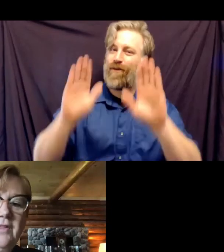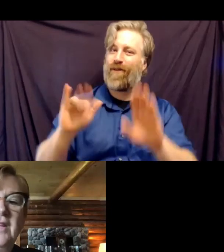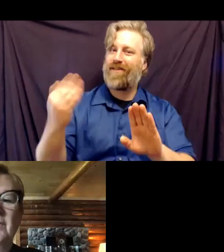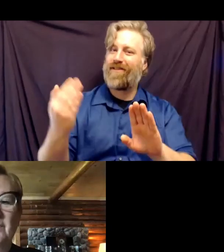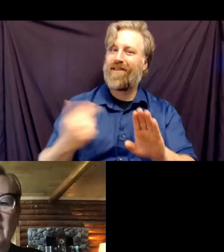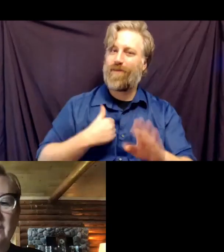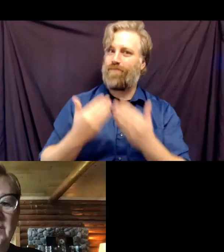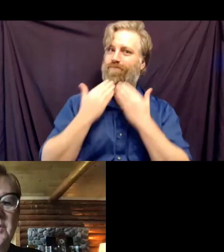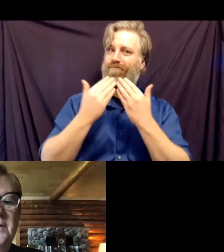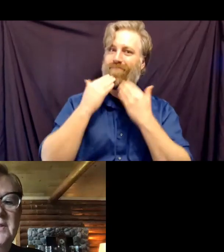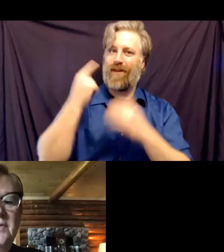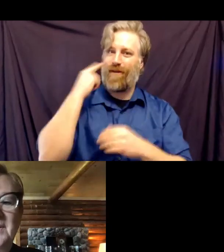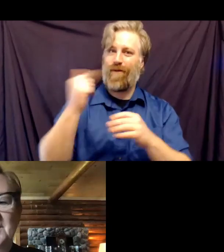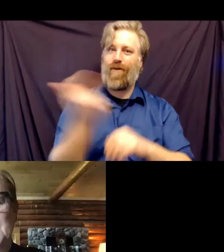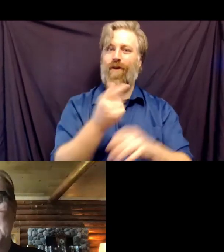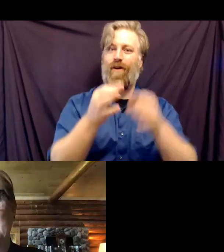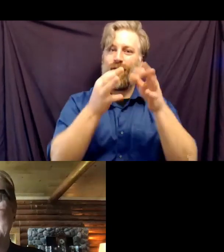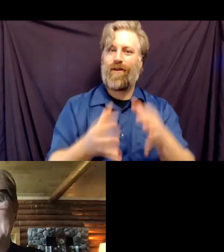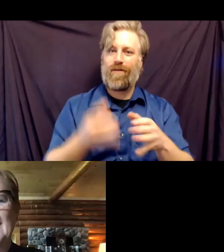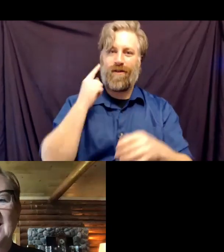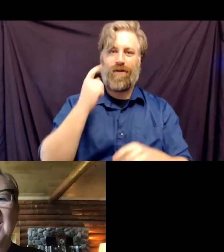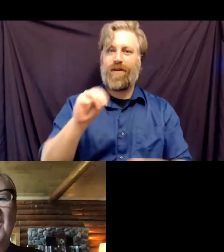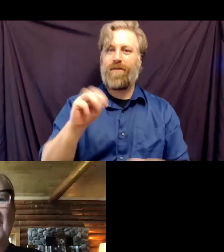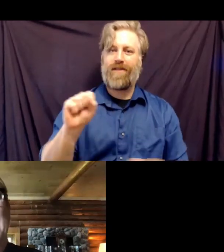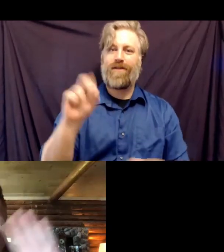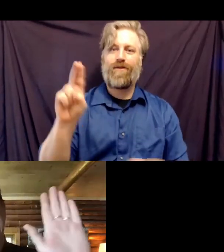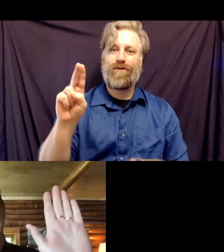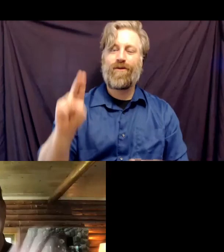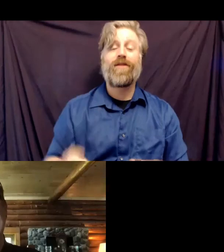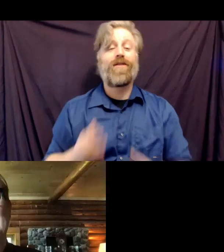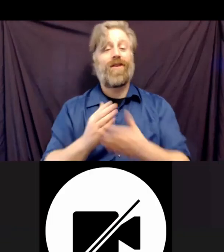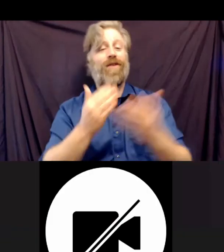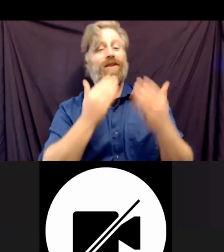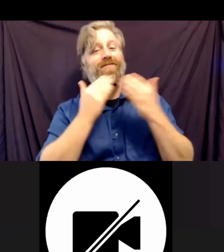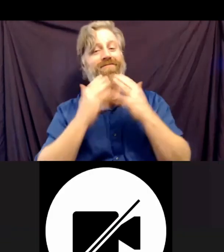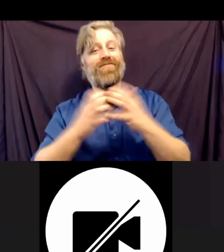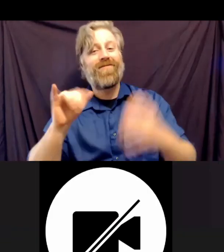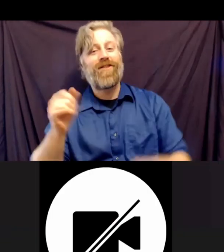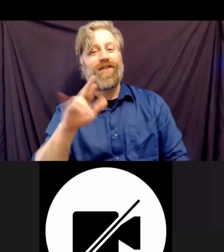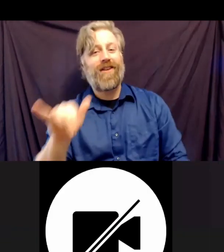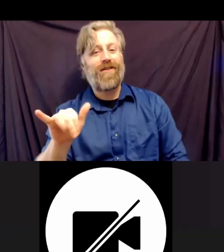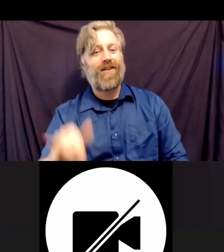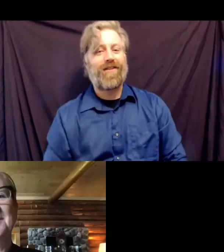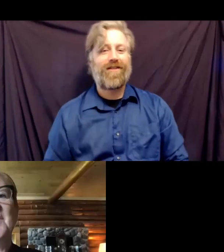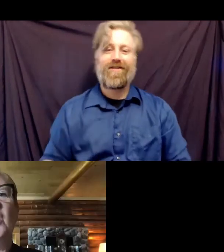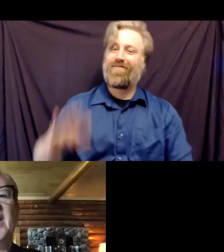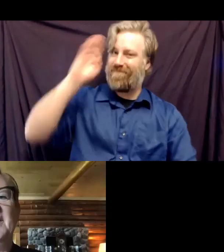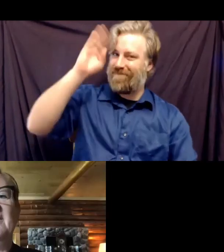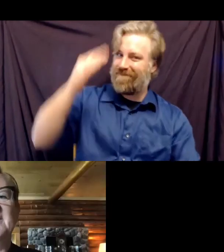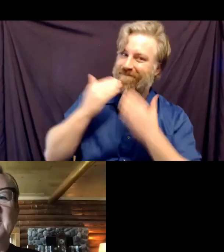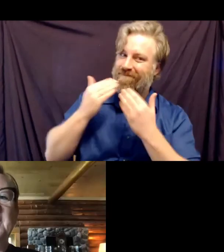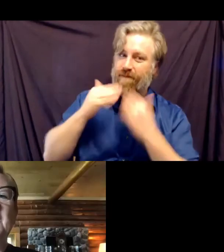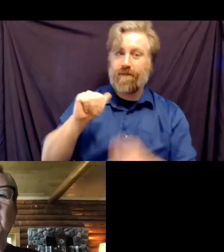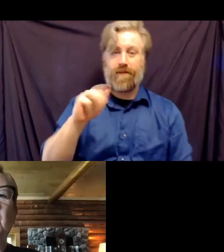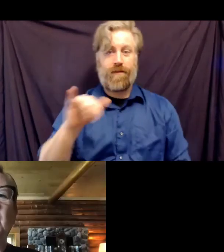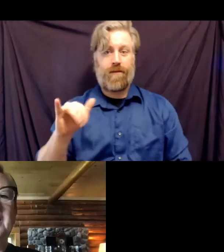very thankful for all of our interpreters from Metro State University. All right, thank you so much, Jerry. Hey, thank you. Oh, Amy Knopf is